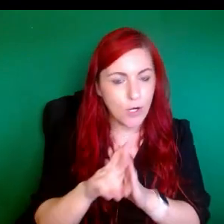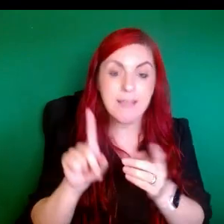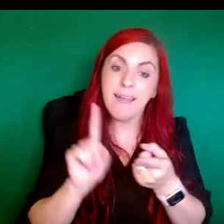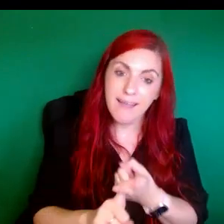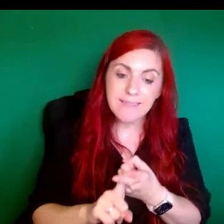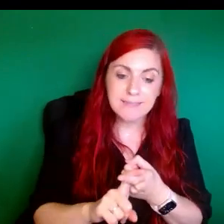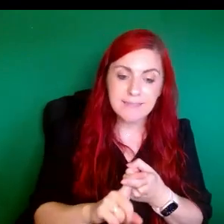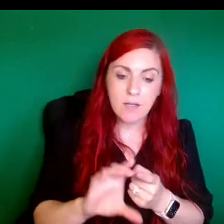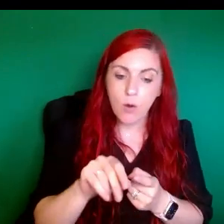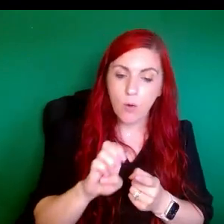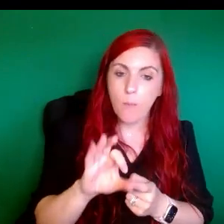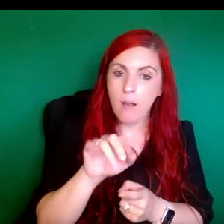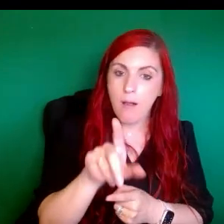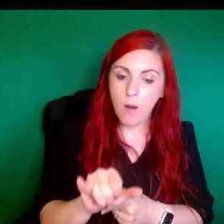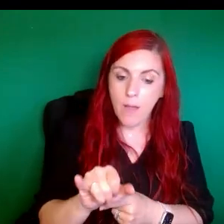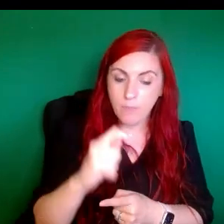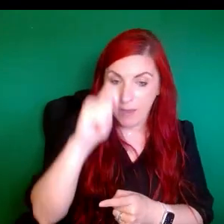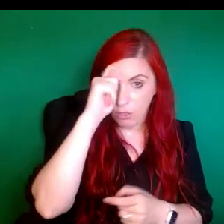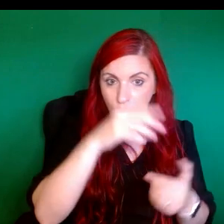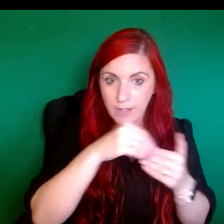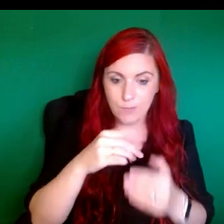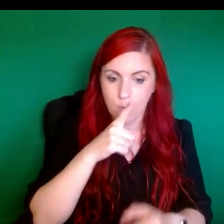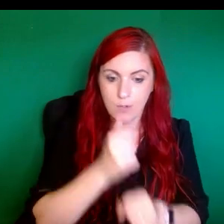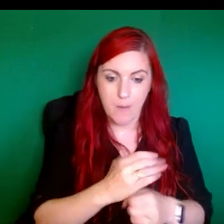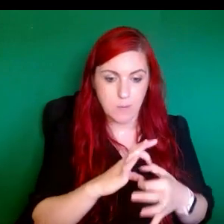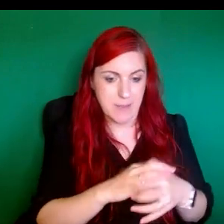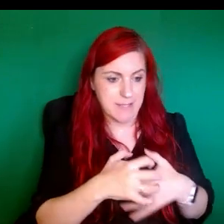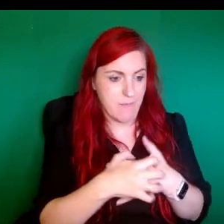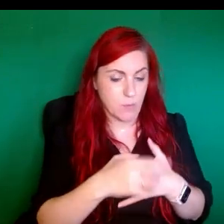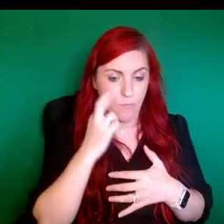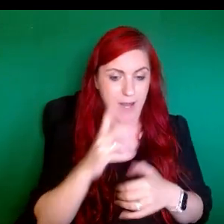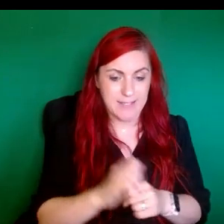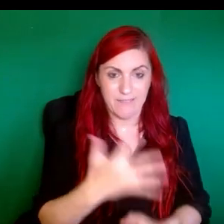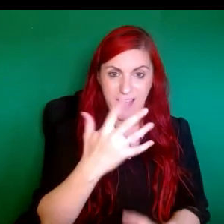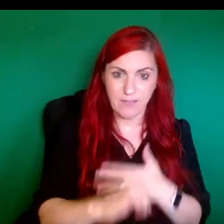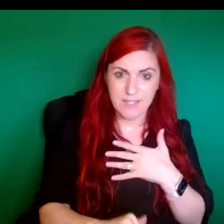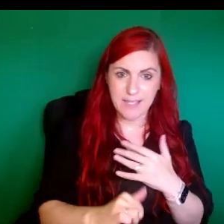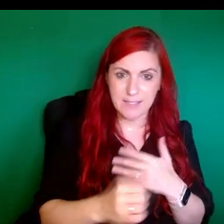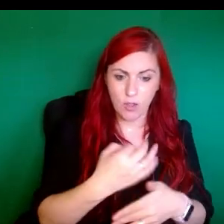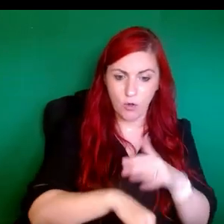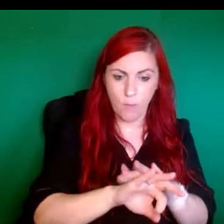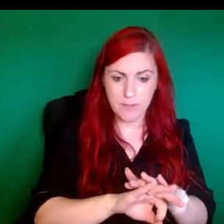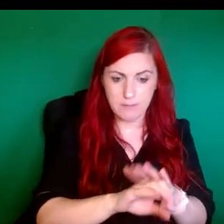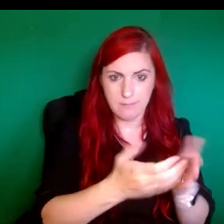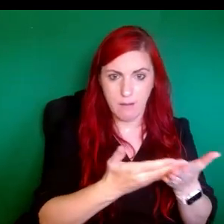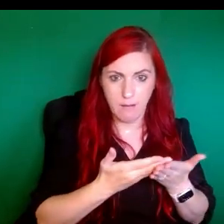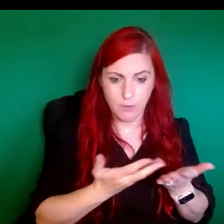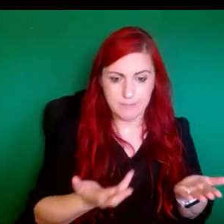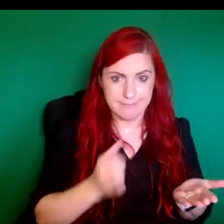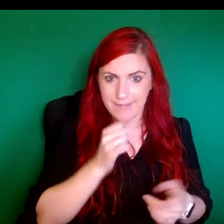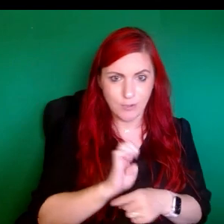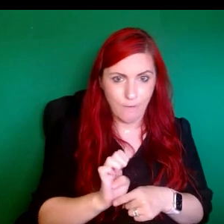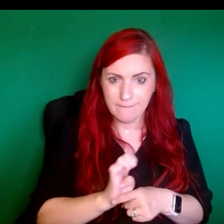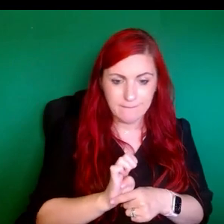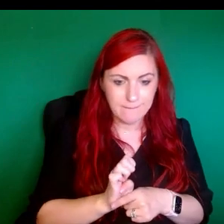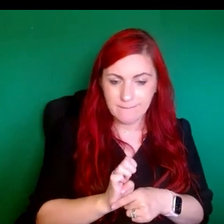to domestic violence, we realise that the 5 days that the government introduced simply aren't enough. And therefore we've introduced 10 days. So we're